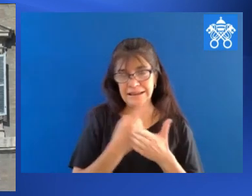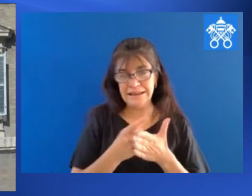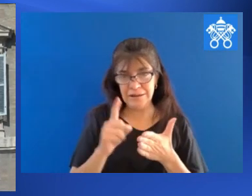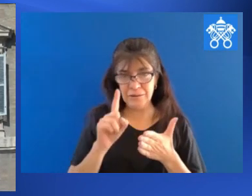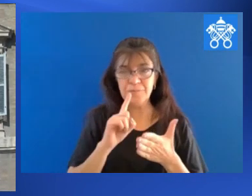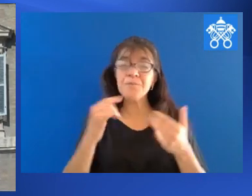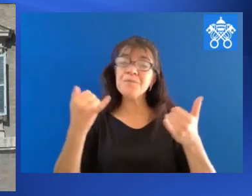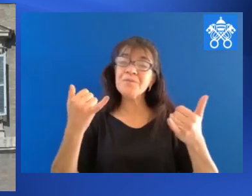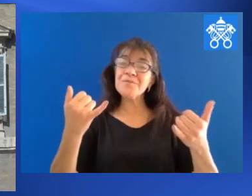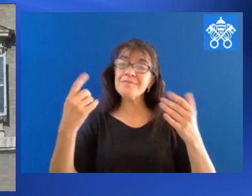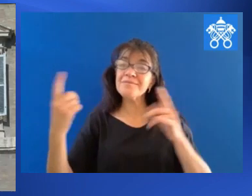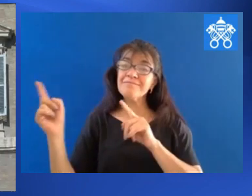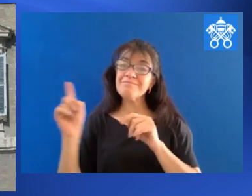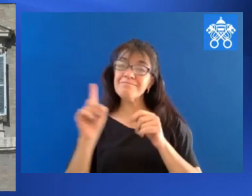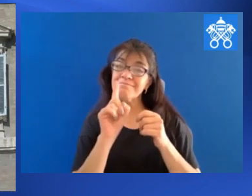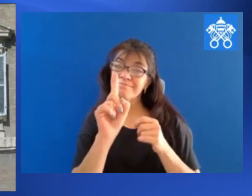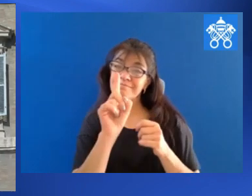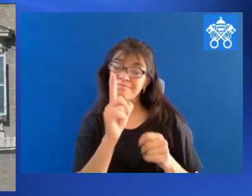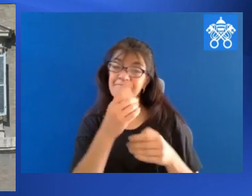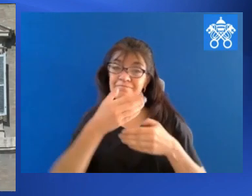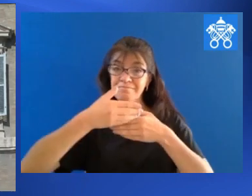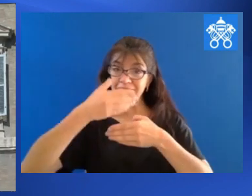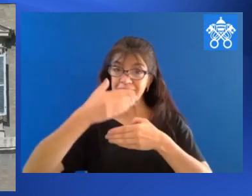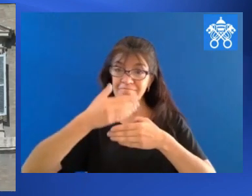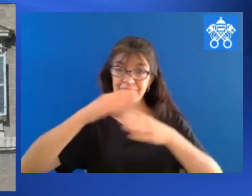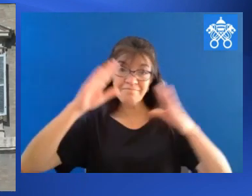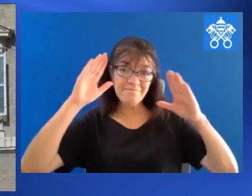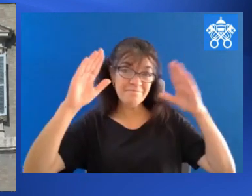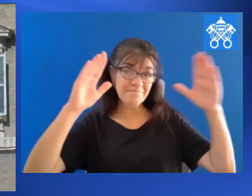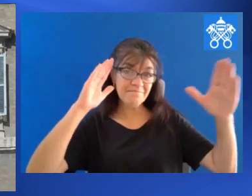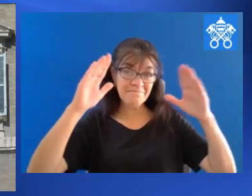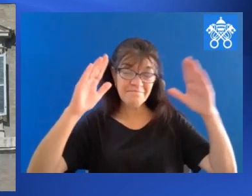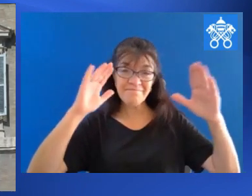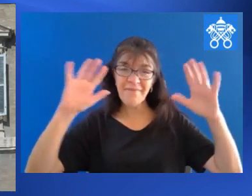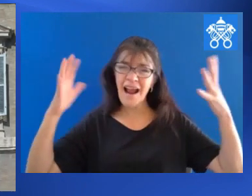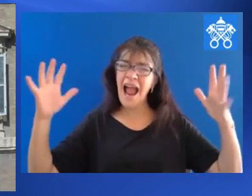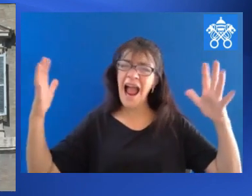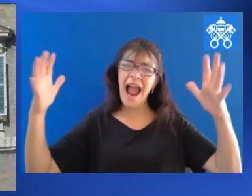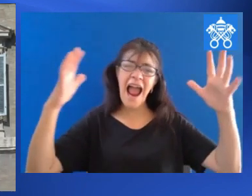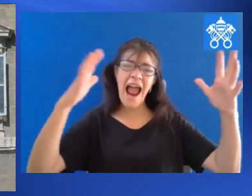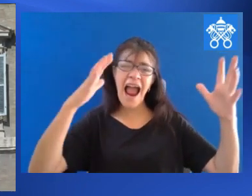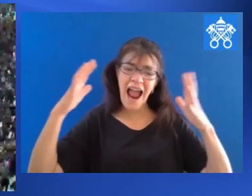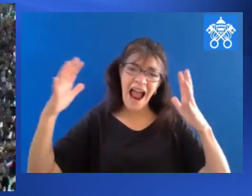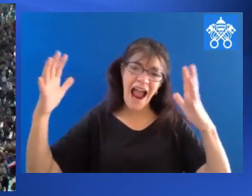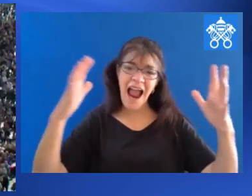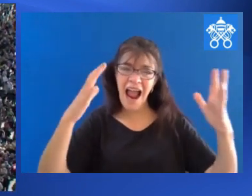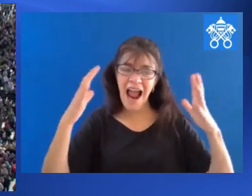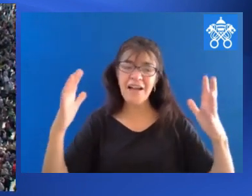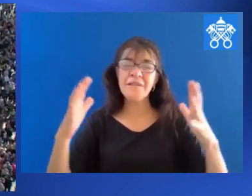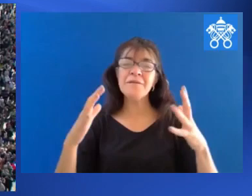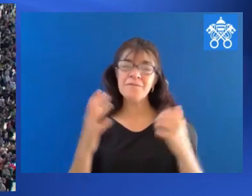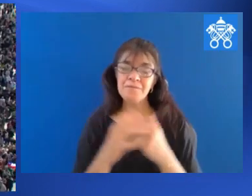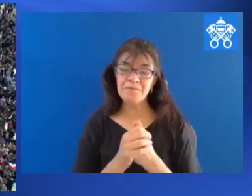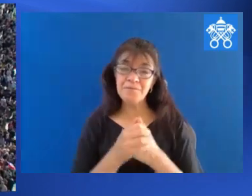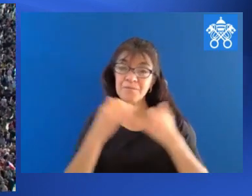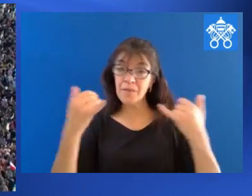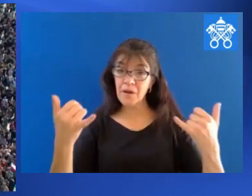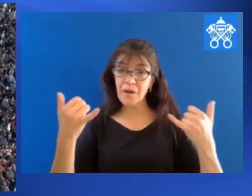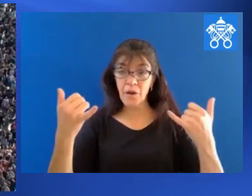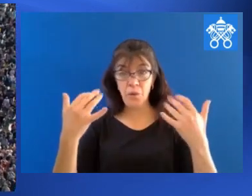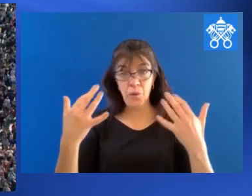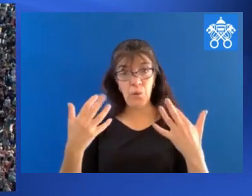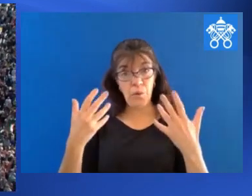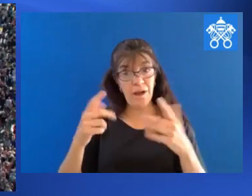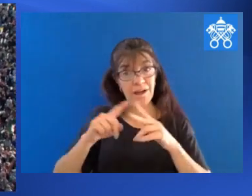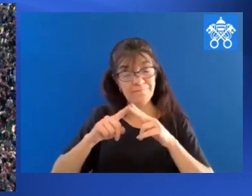Holy Father now coming to the window, being greeted by those who are present in the square. And we